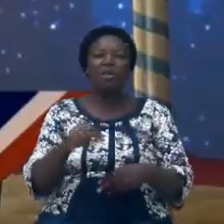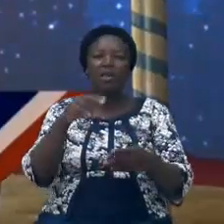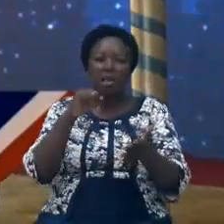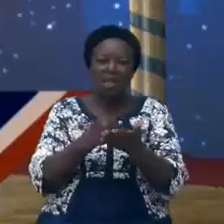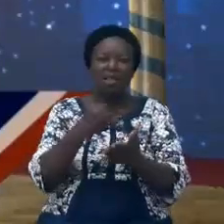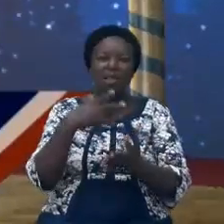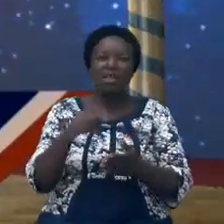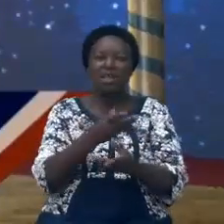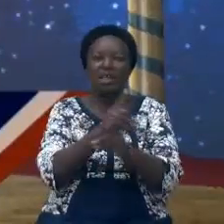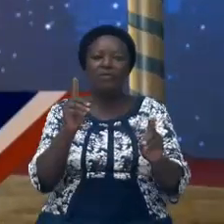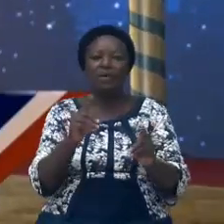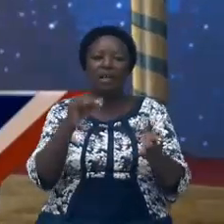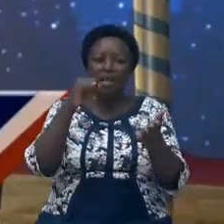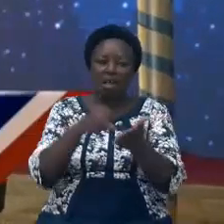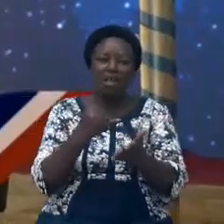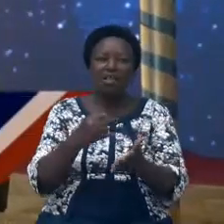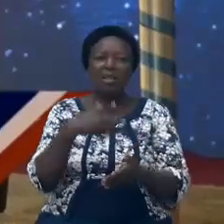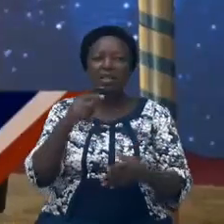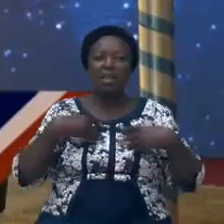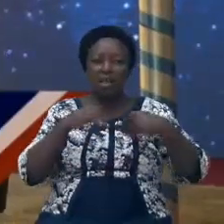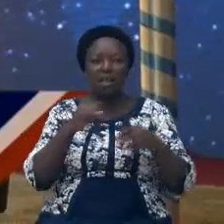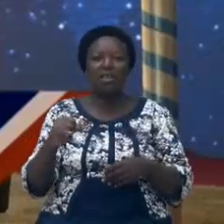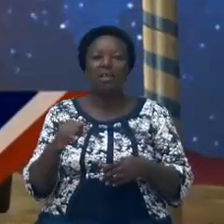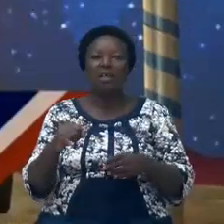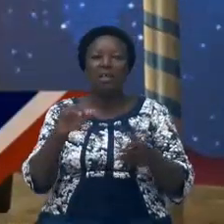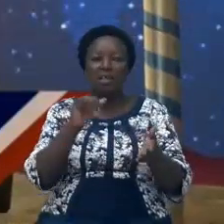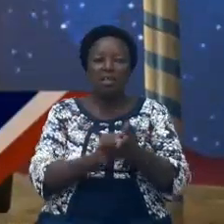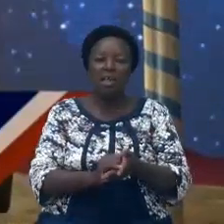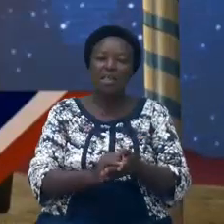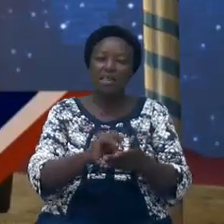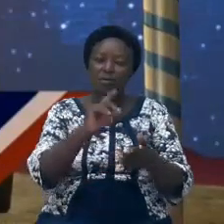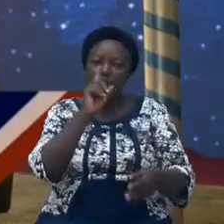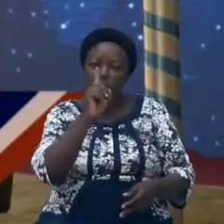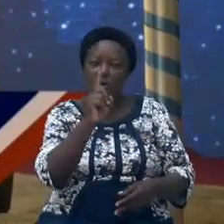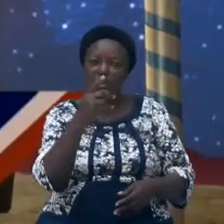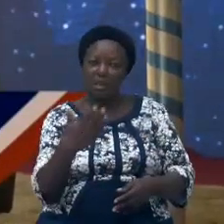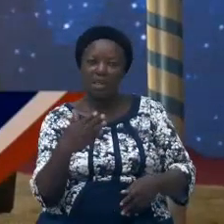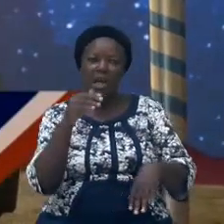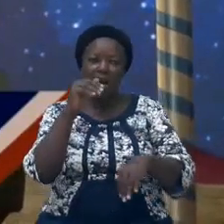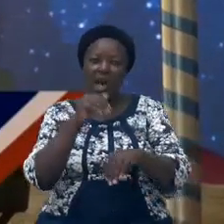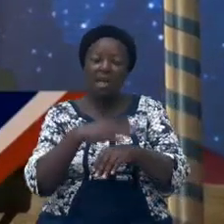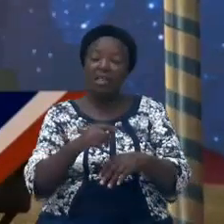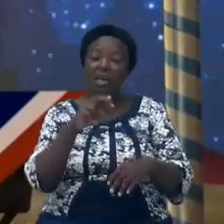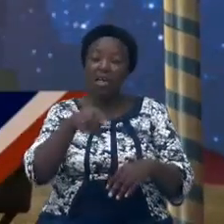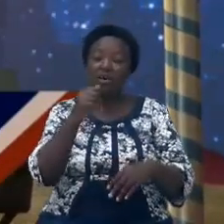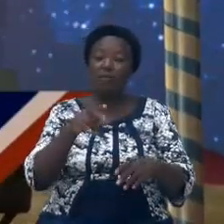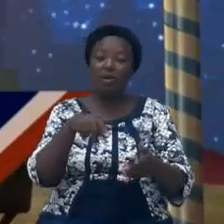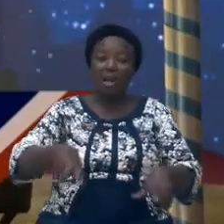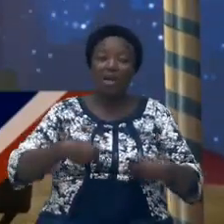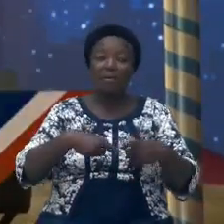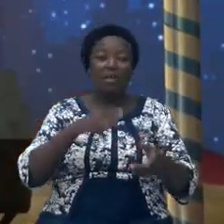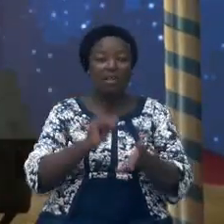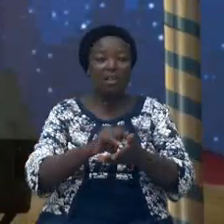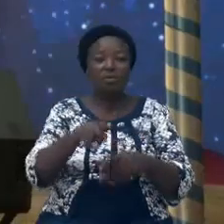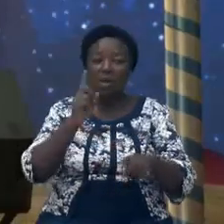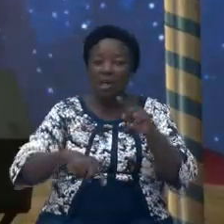salvation age the deliverance age the healing age that single sin and